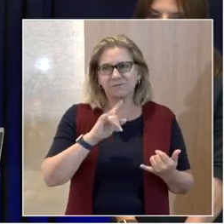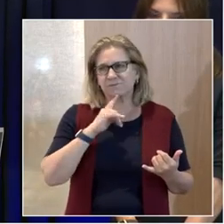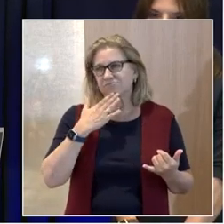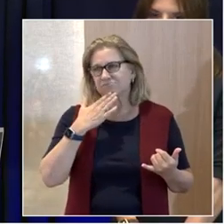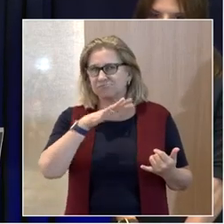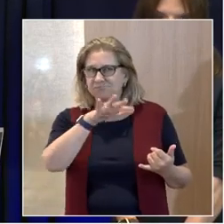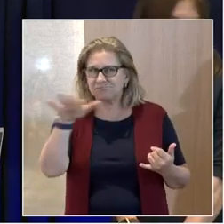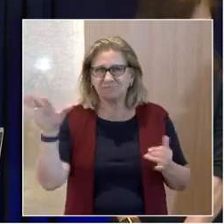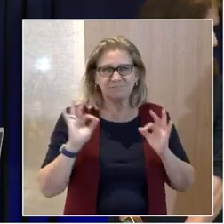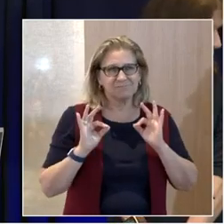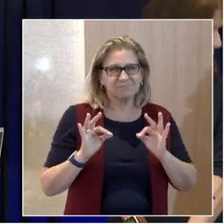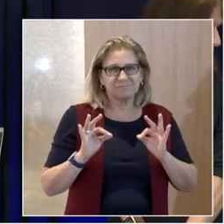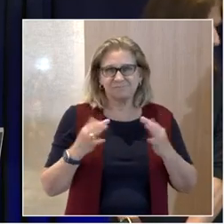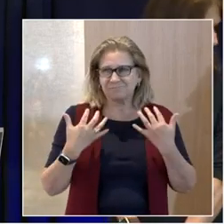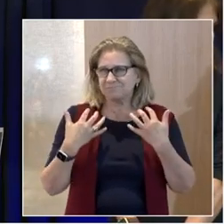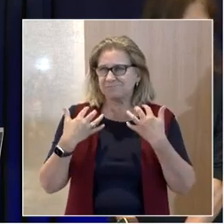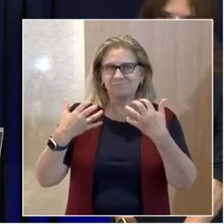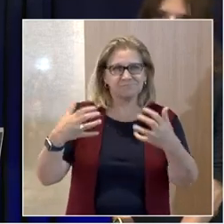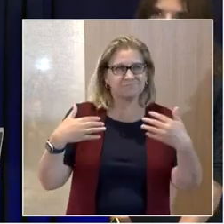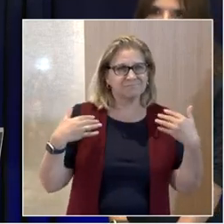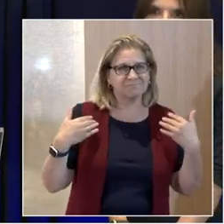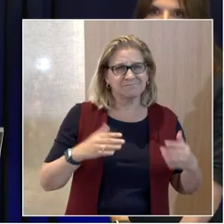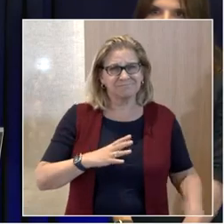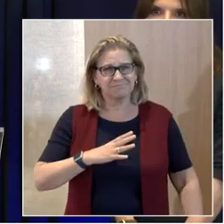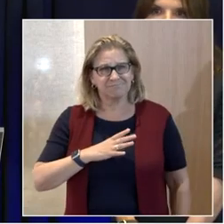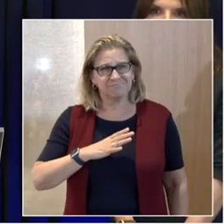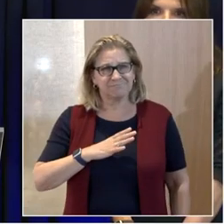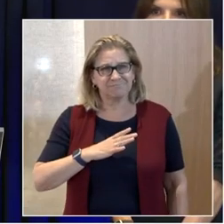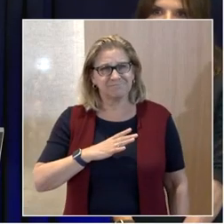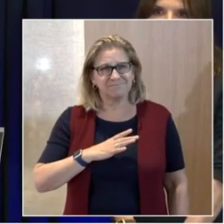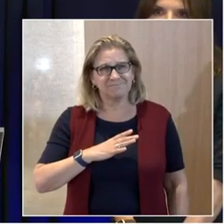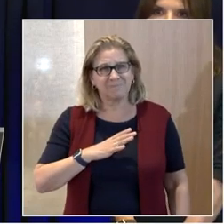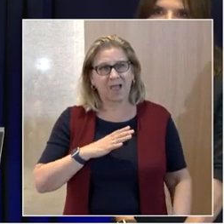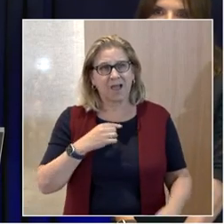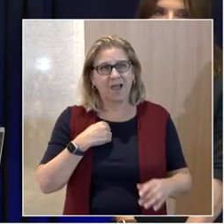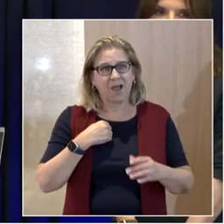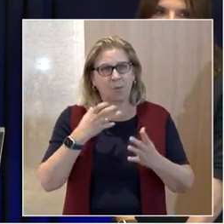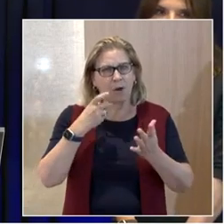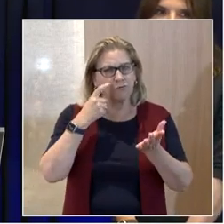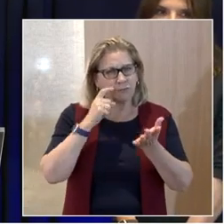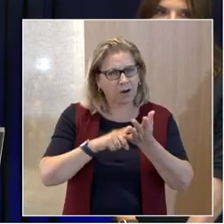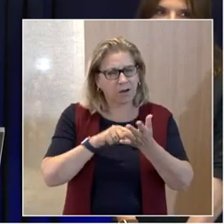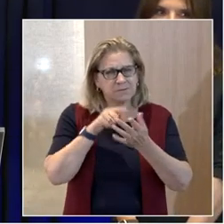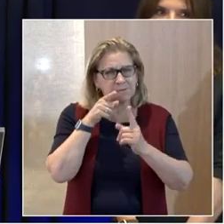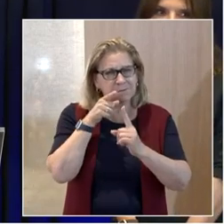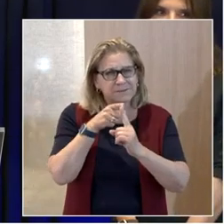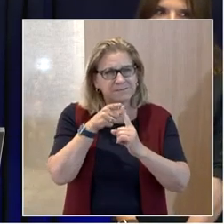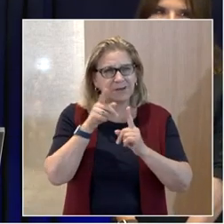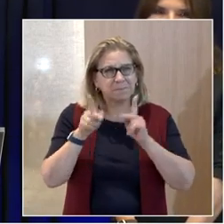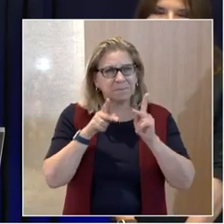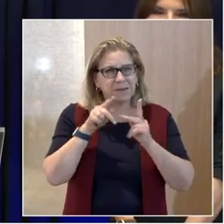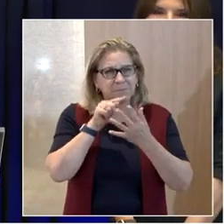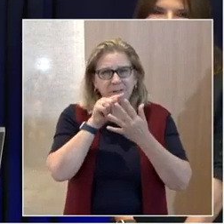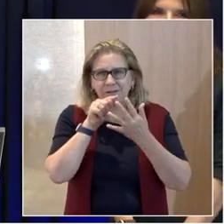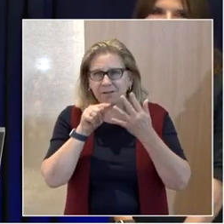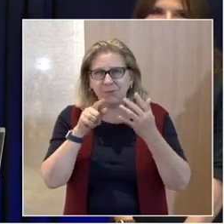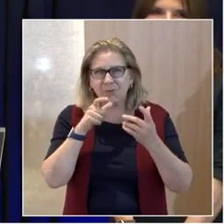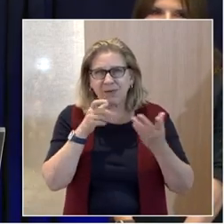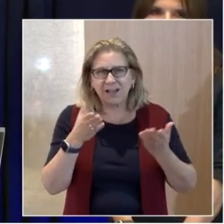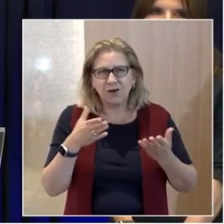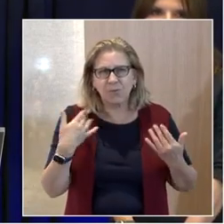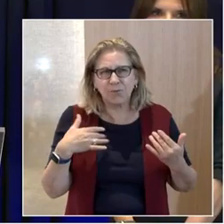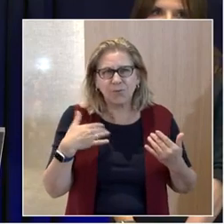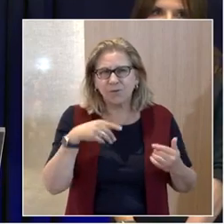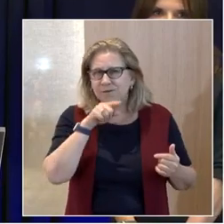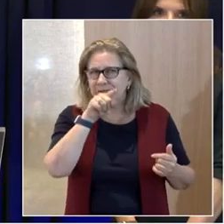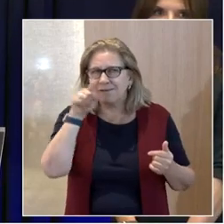people who are present in the room, but just by who's in the room. I'm standing up here and just scanning and looking around, and I see many familiar